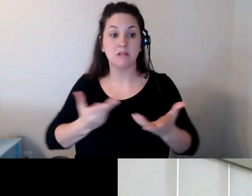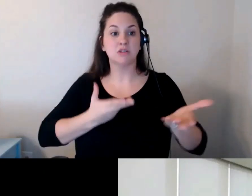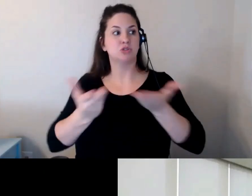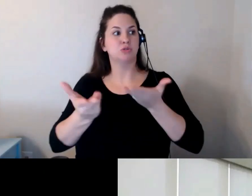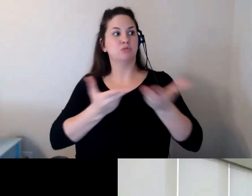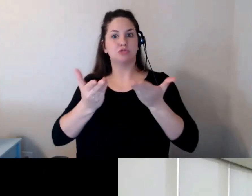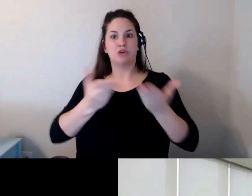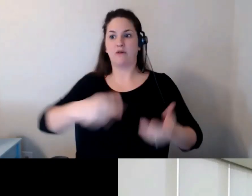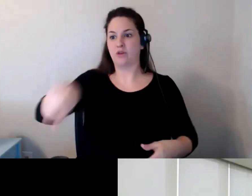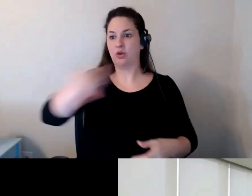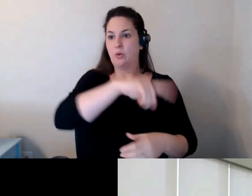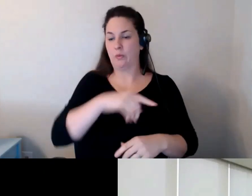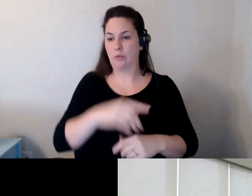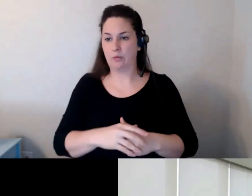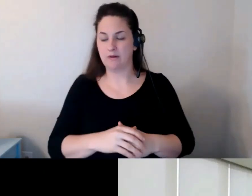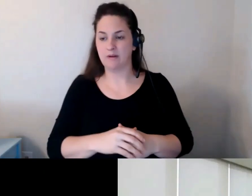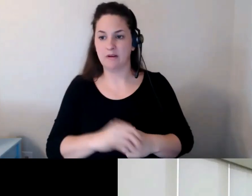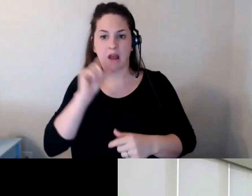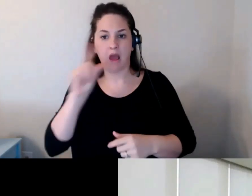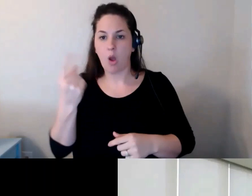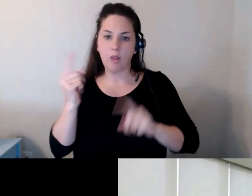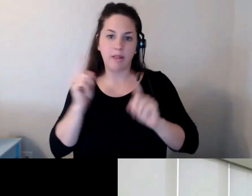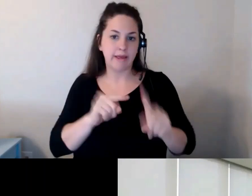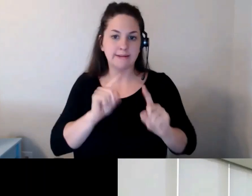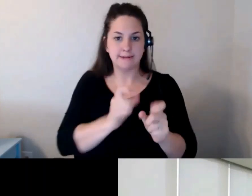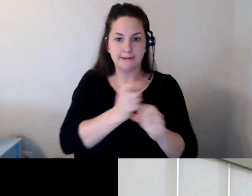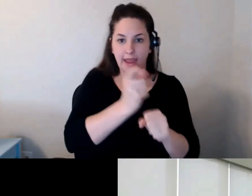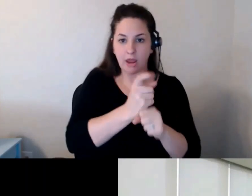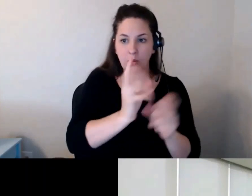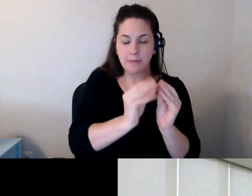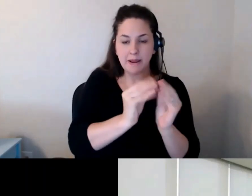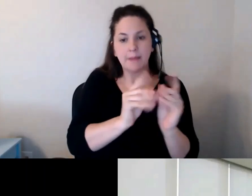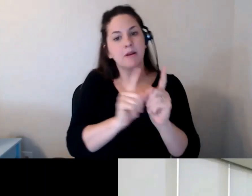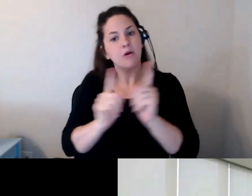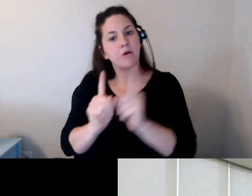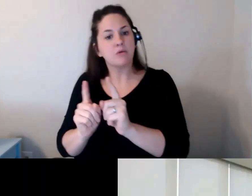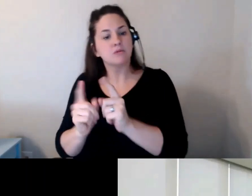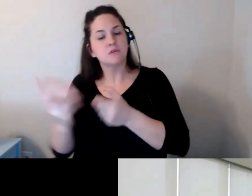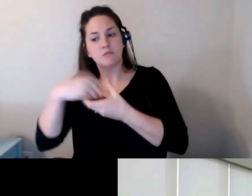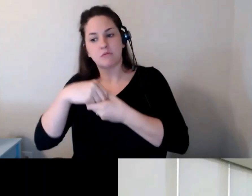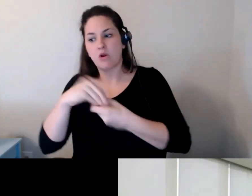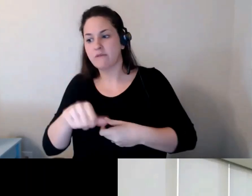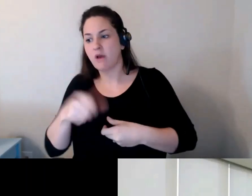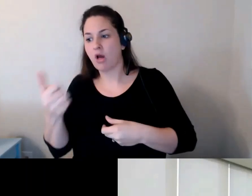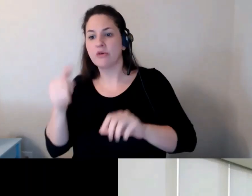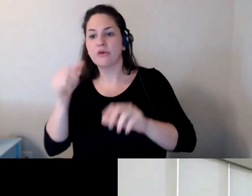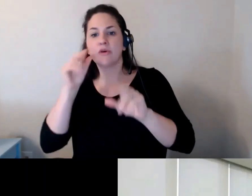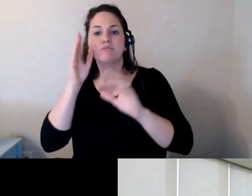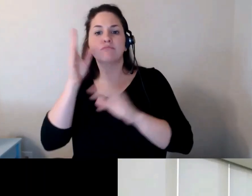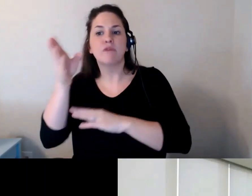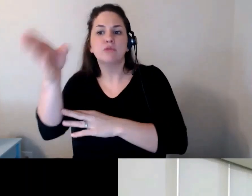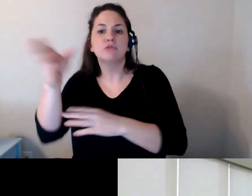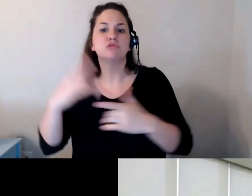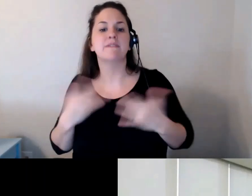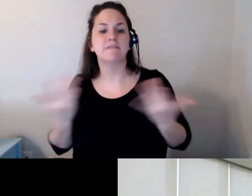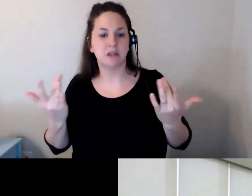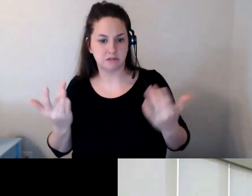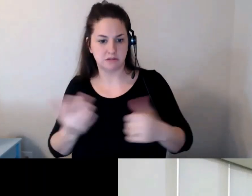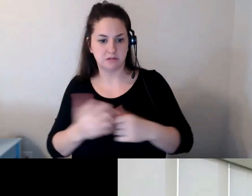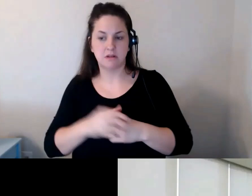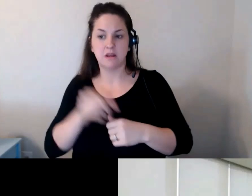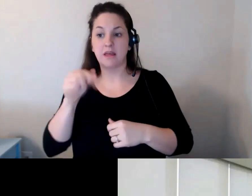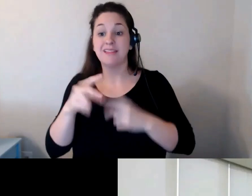you who not only attend our annual meeting, but also may be part of other future events where this kind